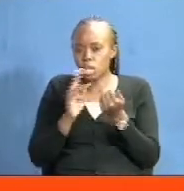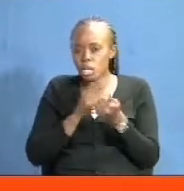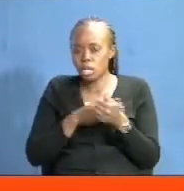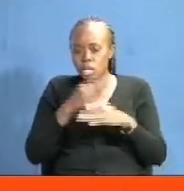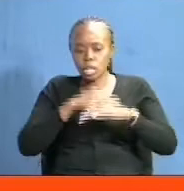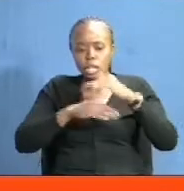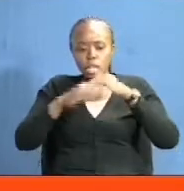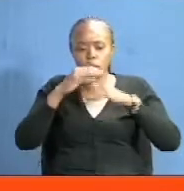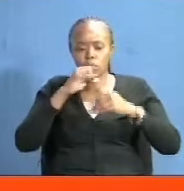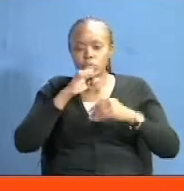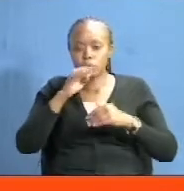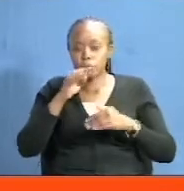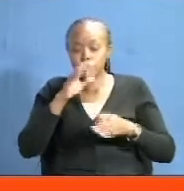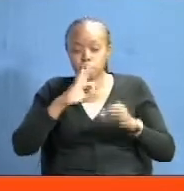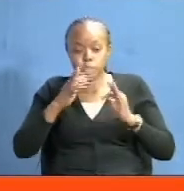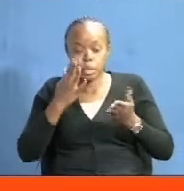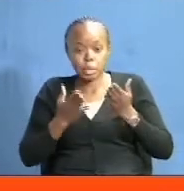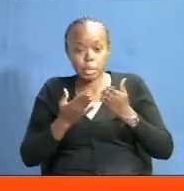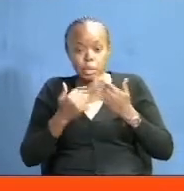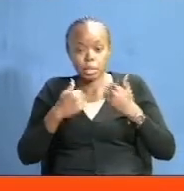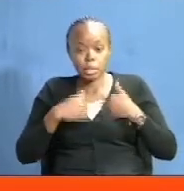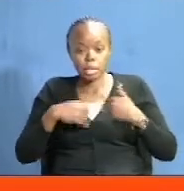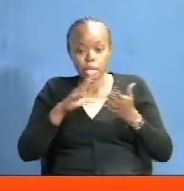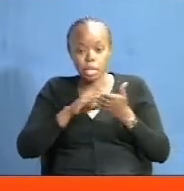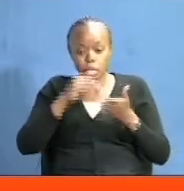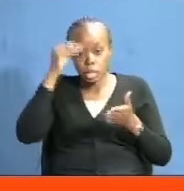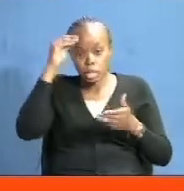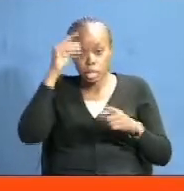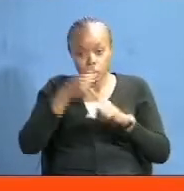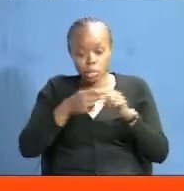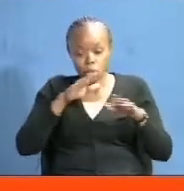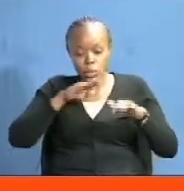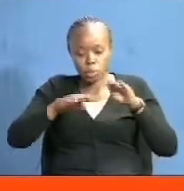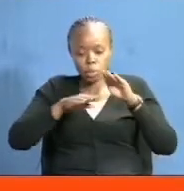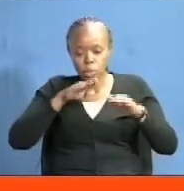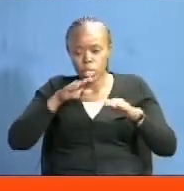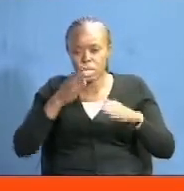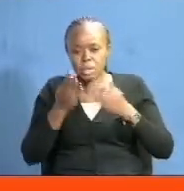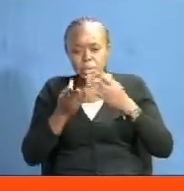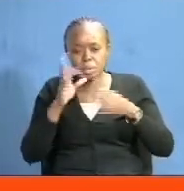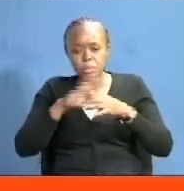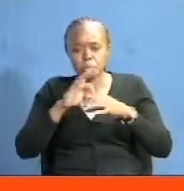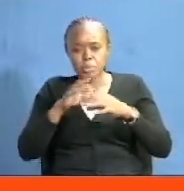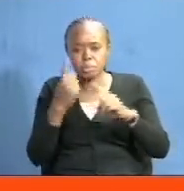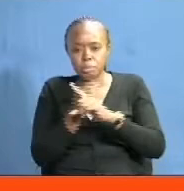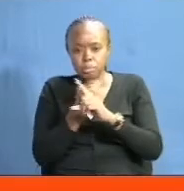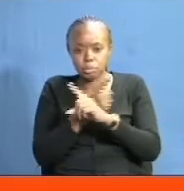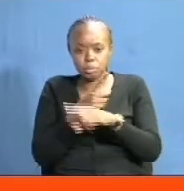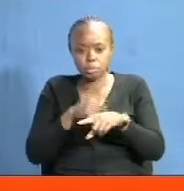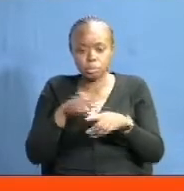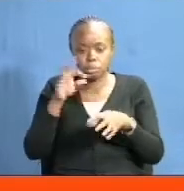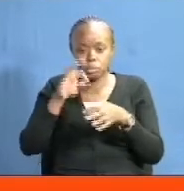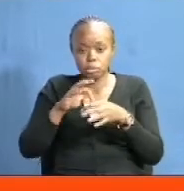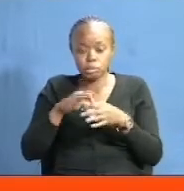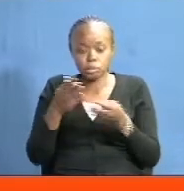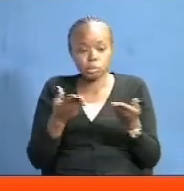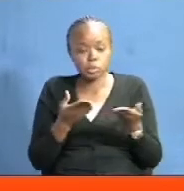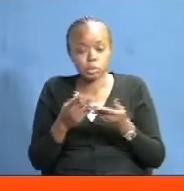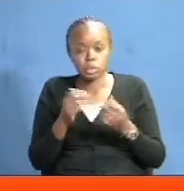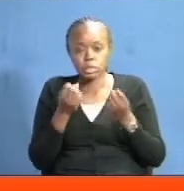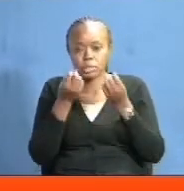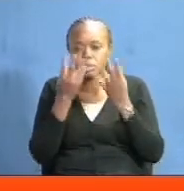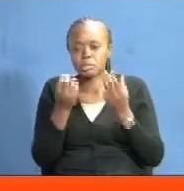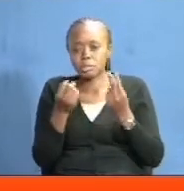university is? If I'm studying at Rongo University and I'm from Kirinyaga, do I have to vote in Rongo when the time for the election comes? So many of